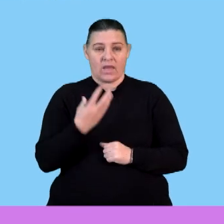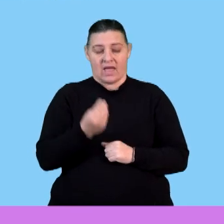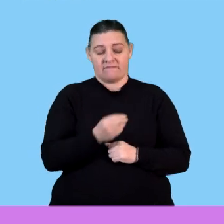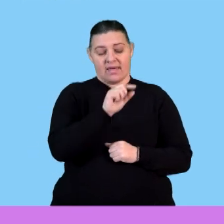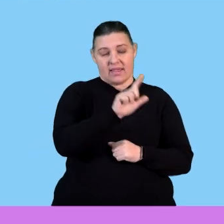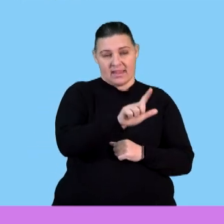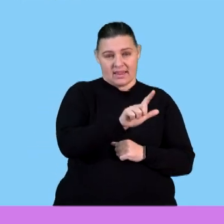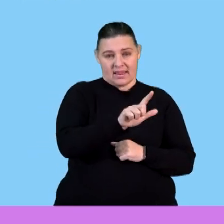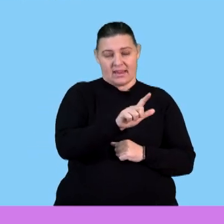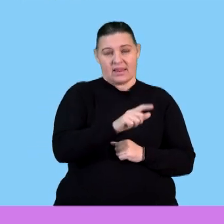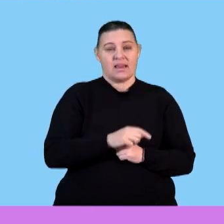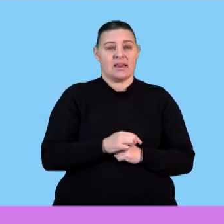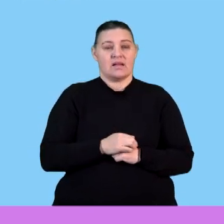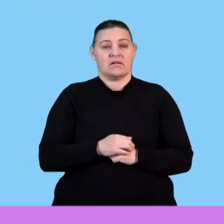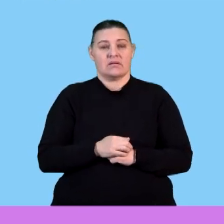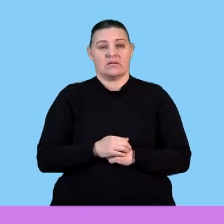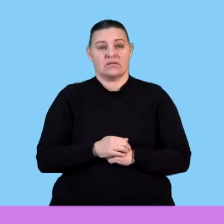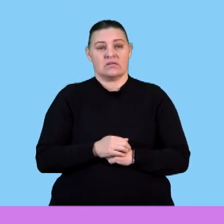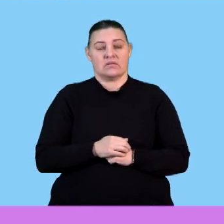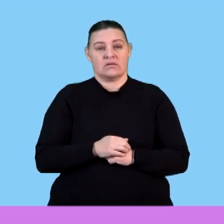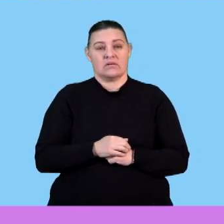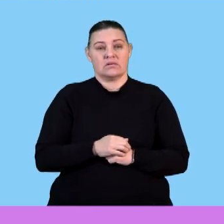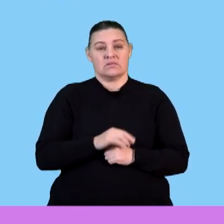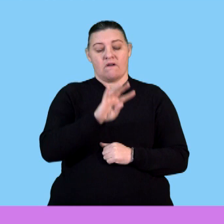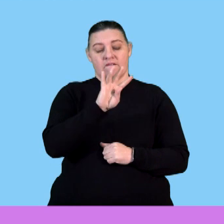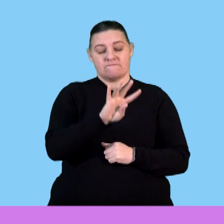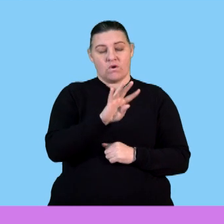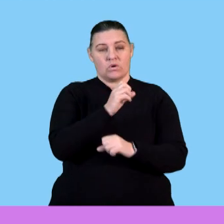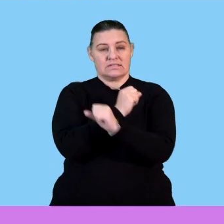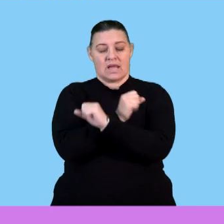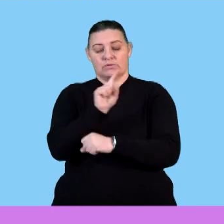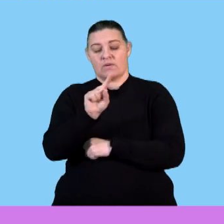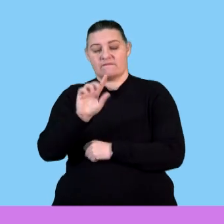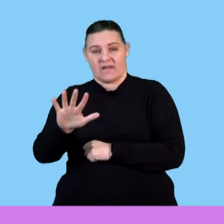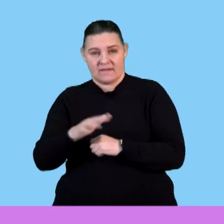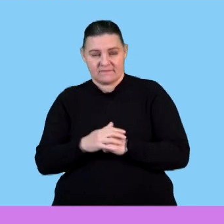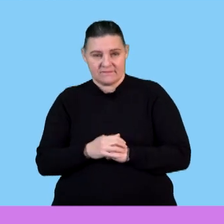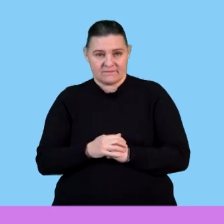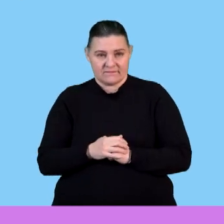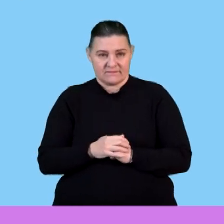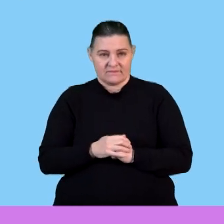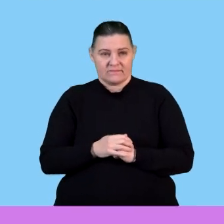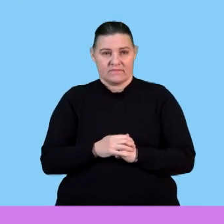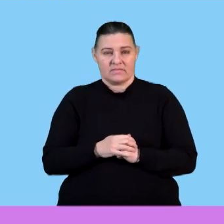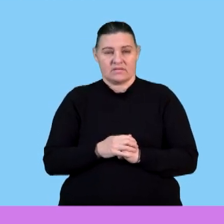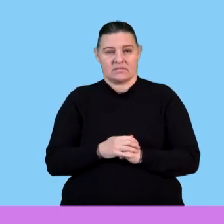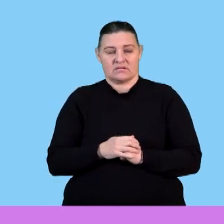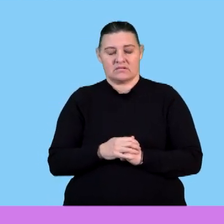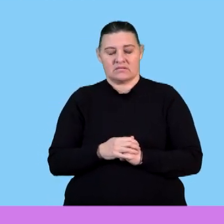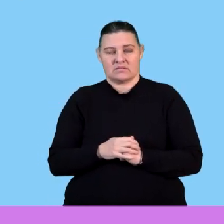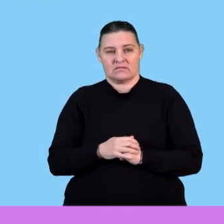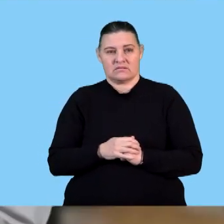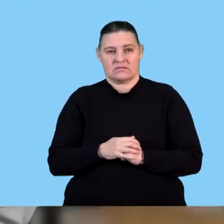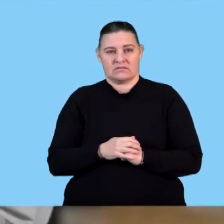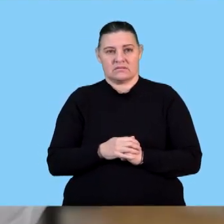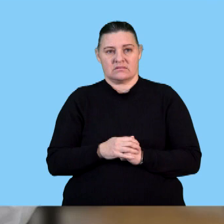tiles long and 2 tiles high. So in this situation, when they're saying high, it's not talking in terms of standing up, right? They're talking